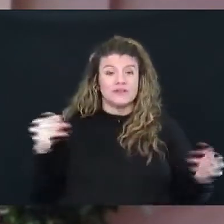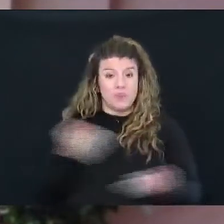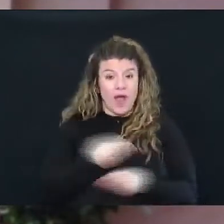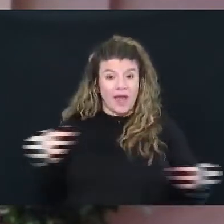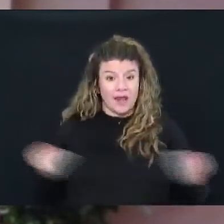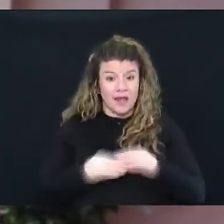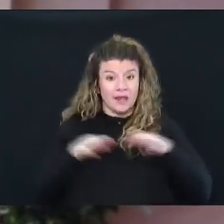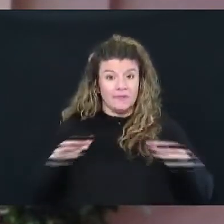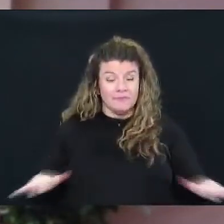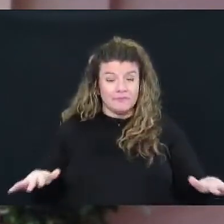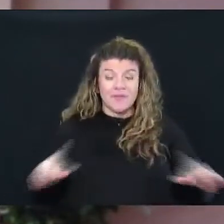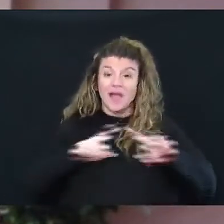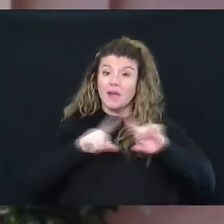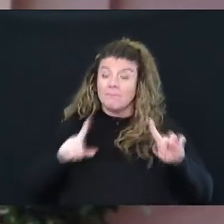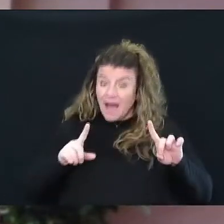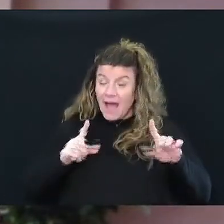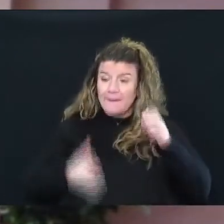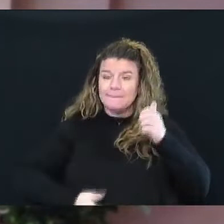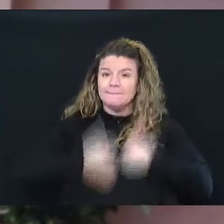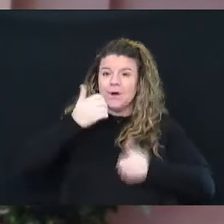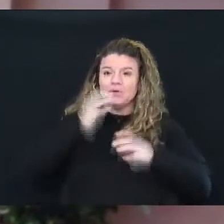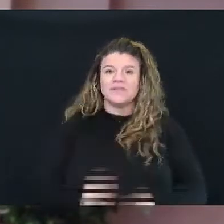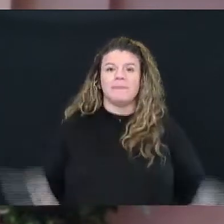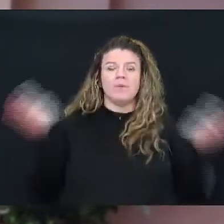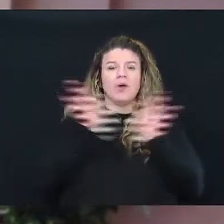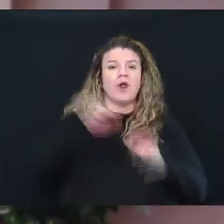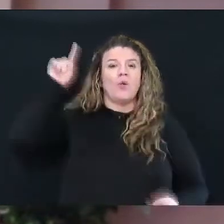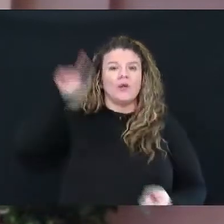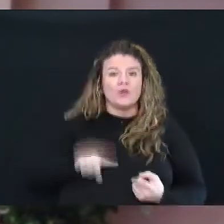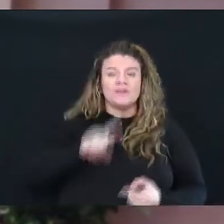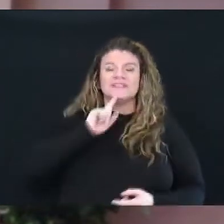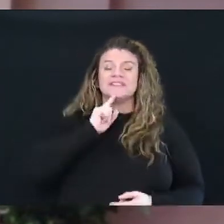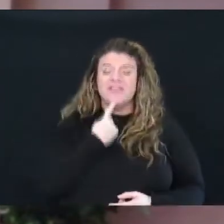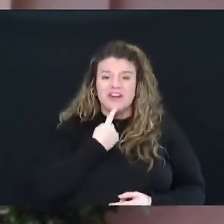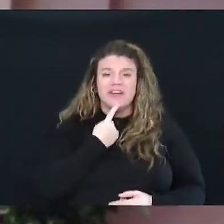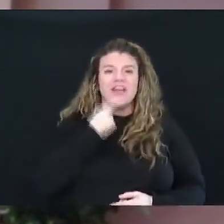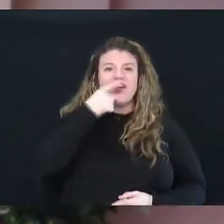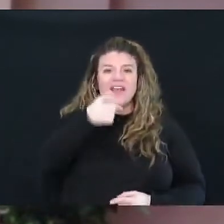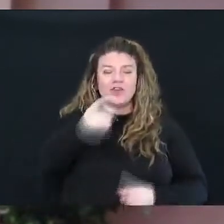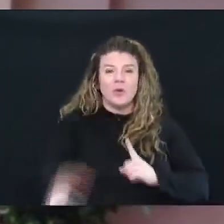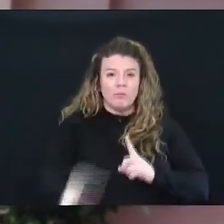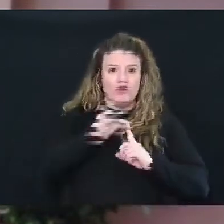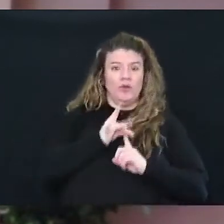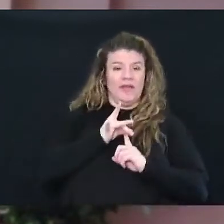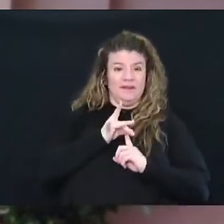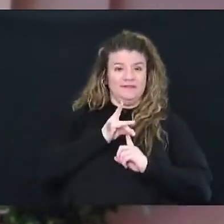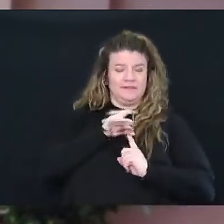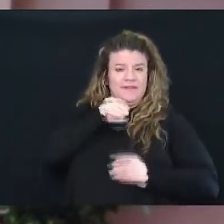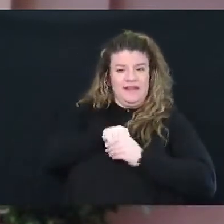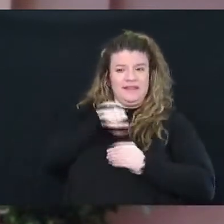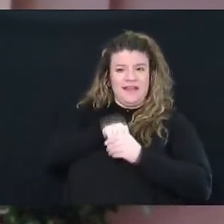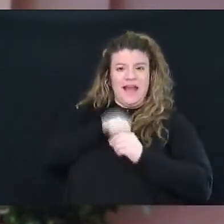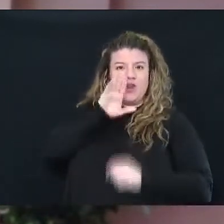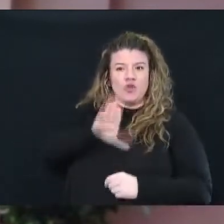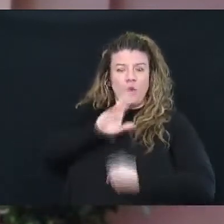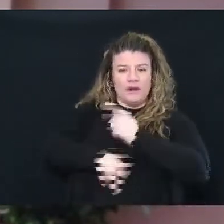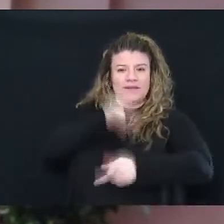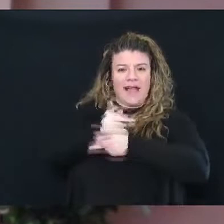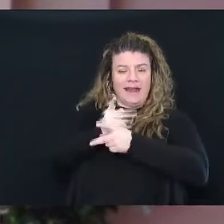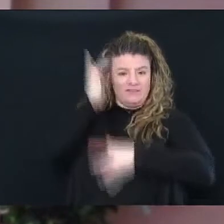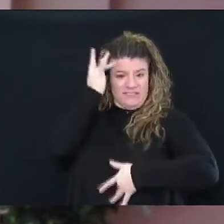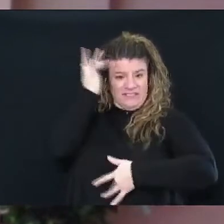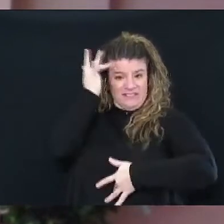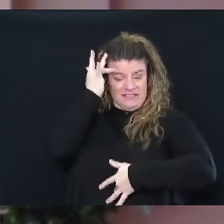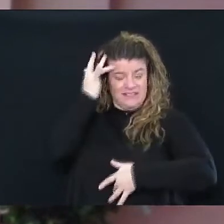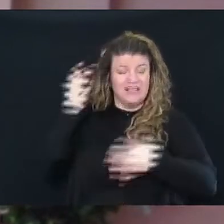it's most importantly to reduce the severity of the symptoms. And what we're really worried about is the loss